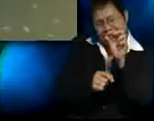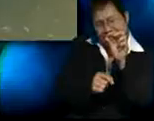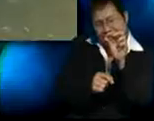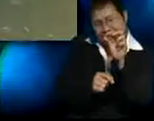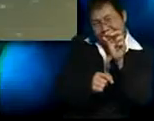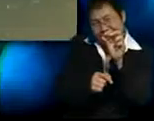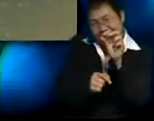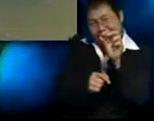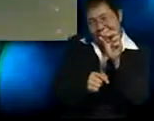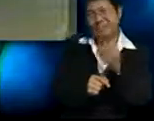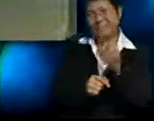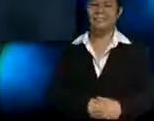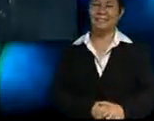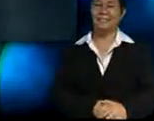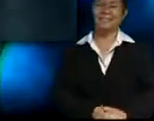tiny.